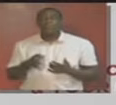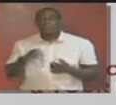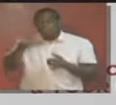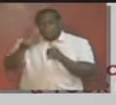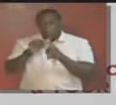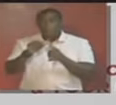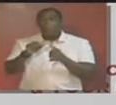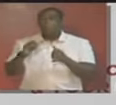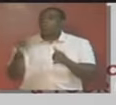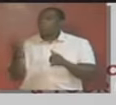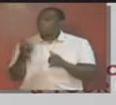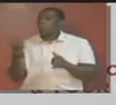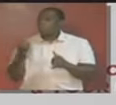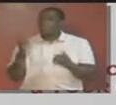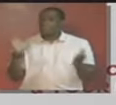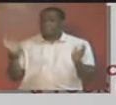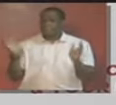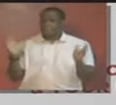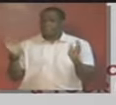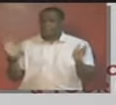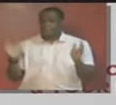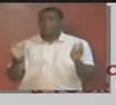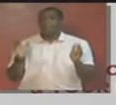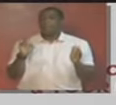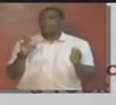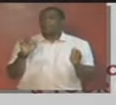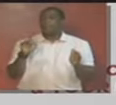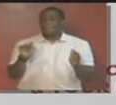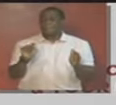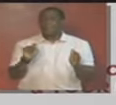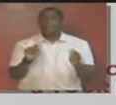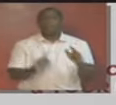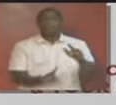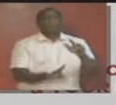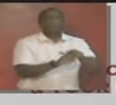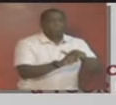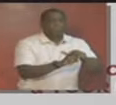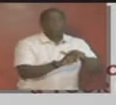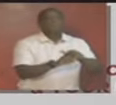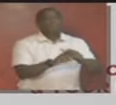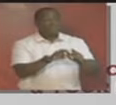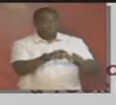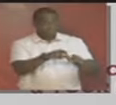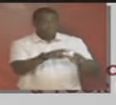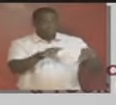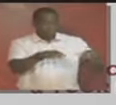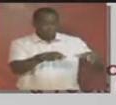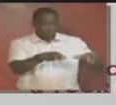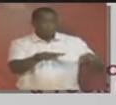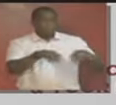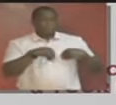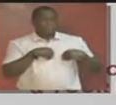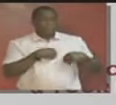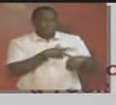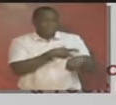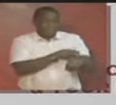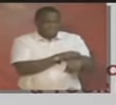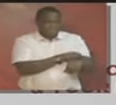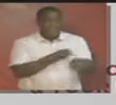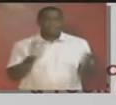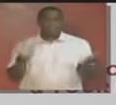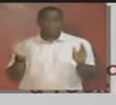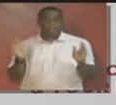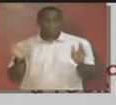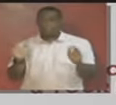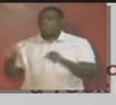group as opposed to in people who are not vaccinated is what they would compare to see if the vaccine is associated with